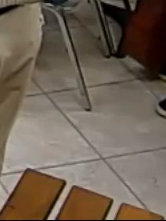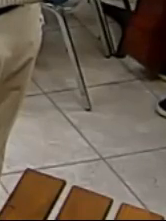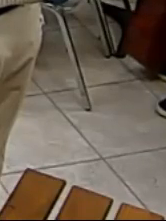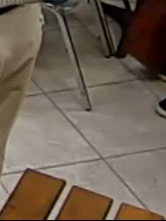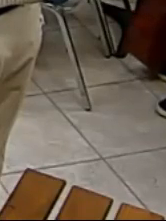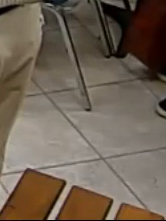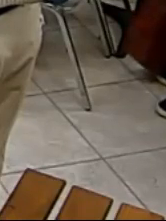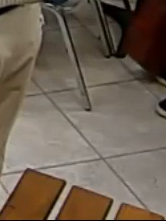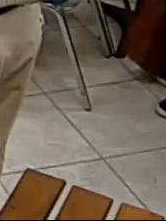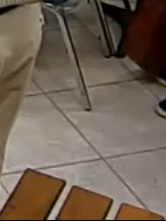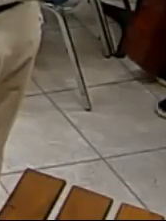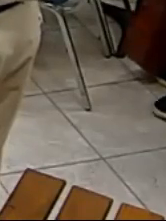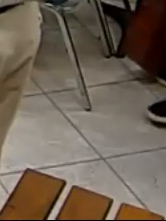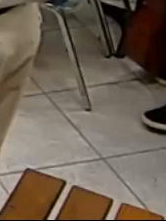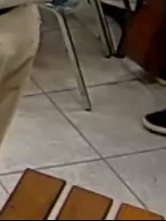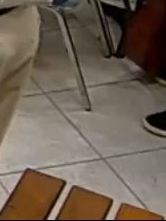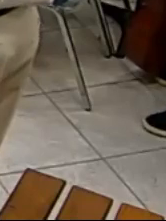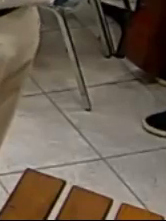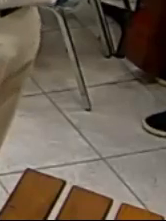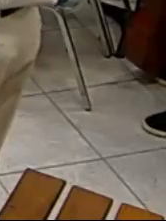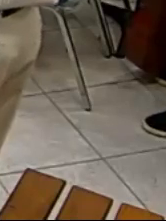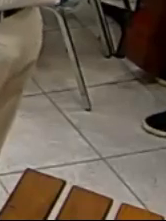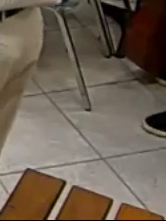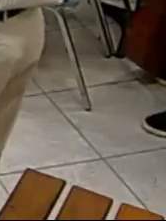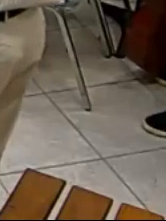You won't need anything.